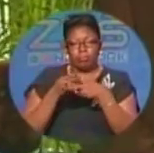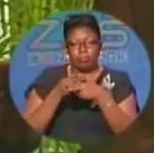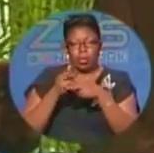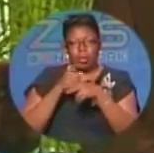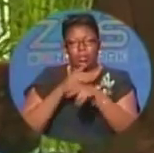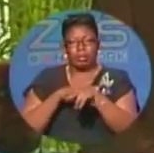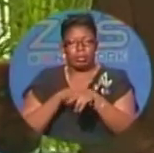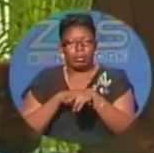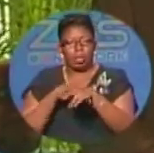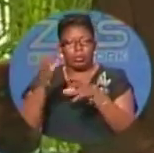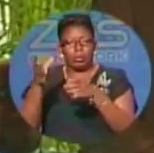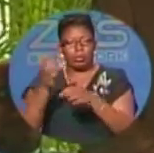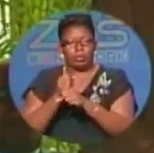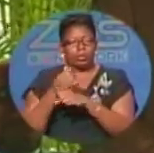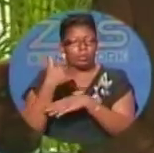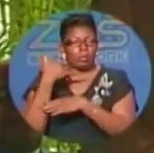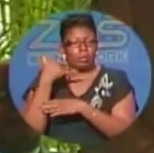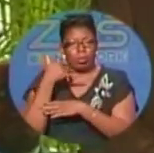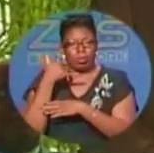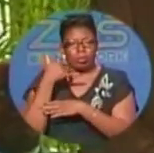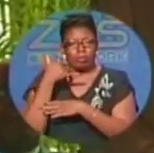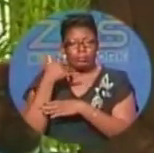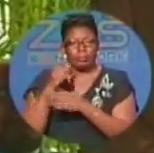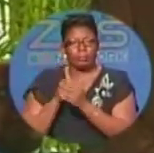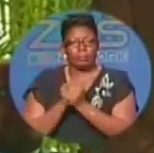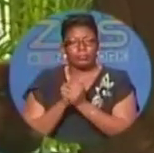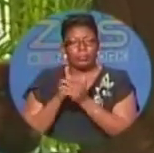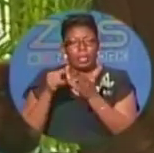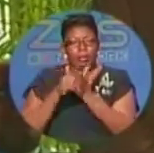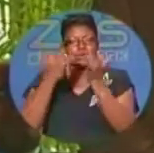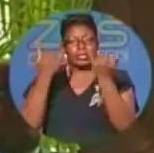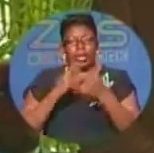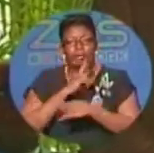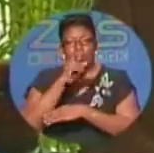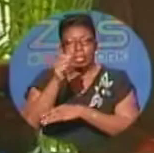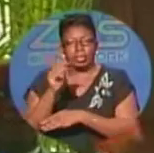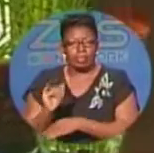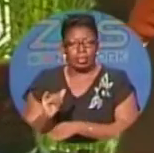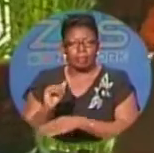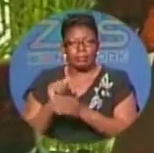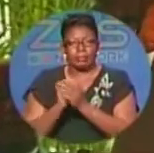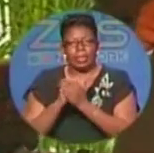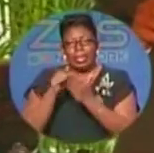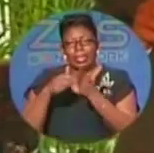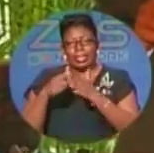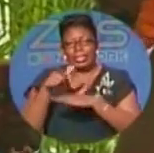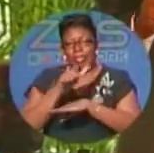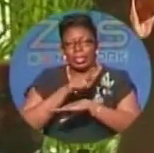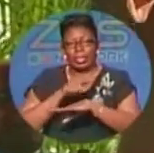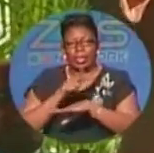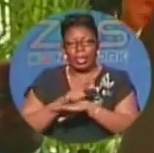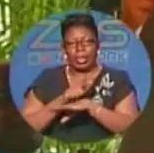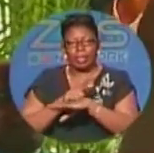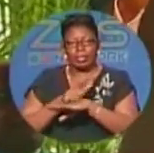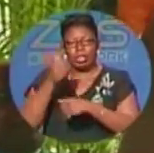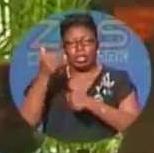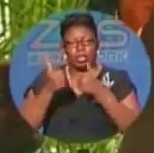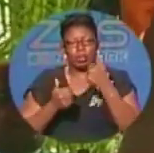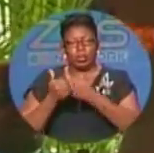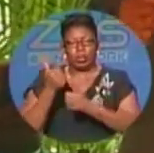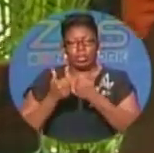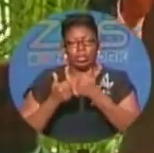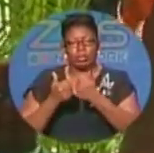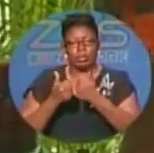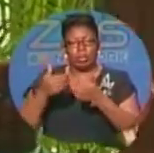we got a call, and it was now a reality. This land on which this